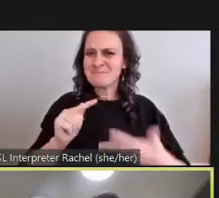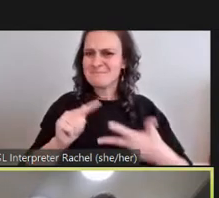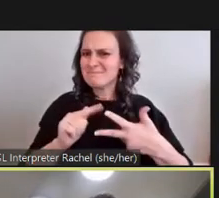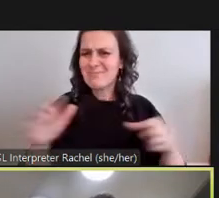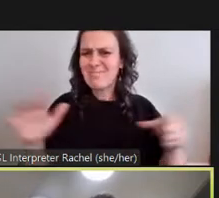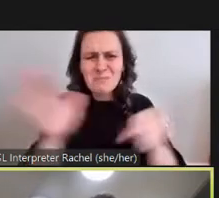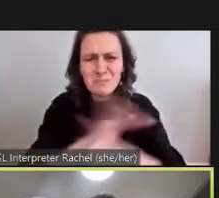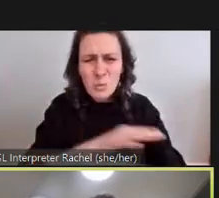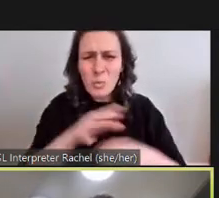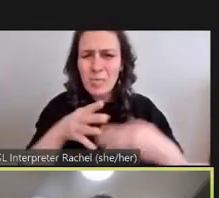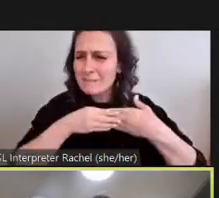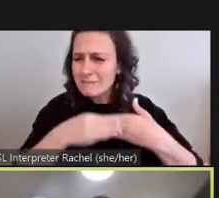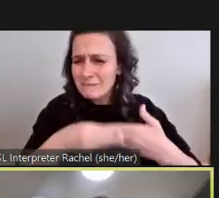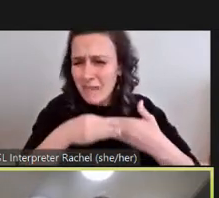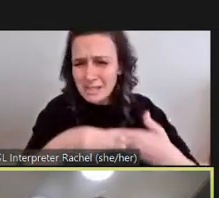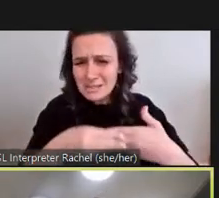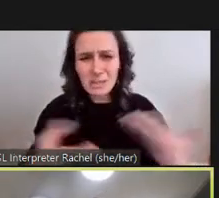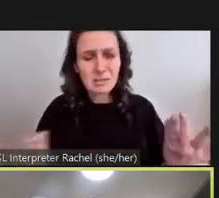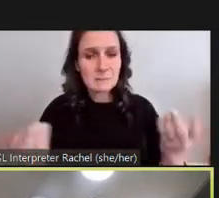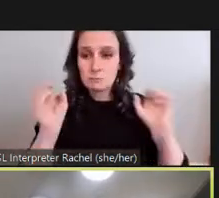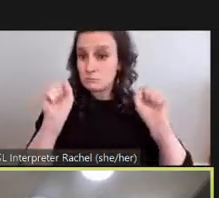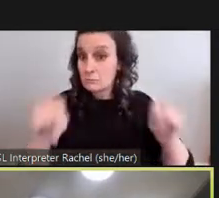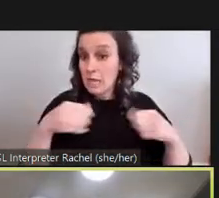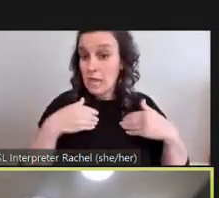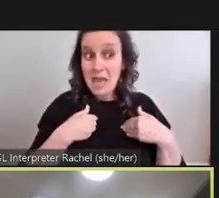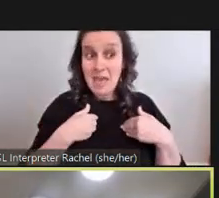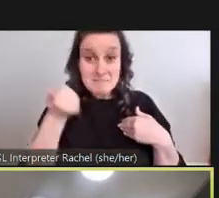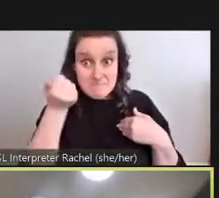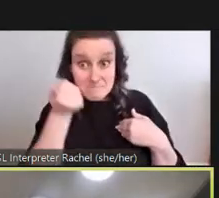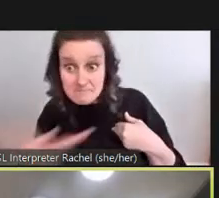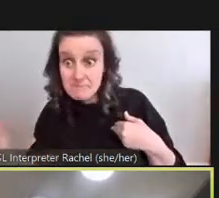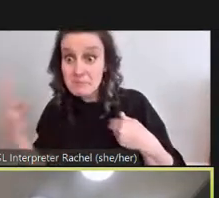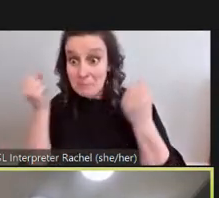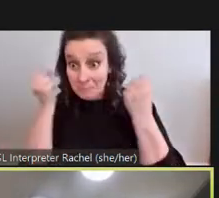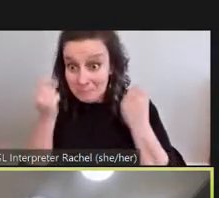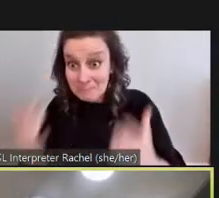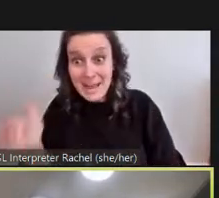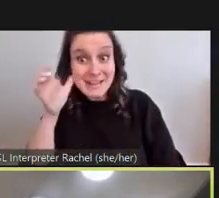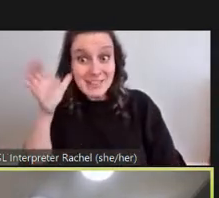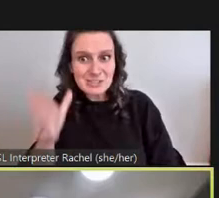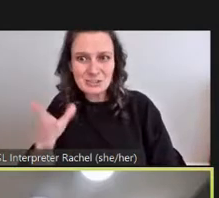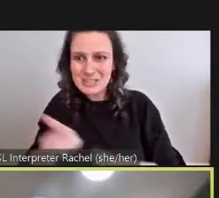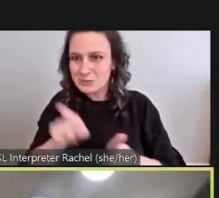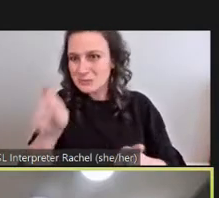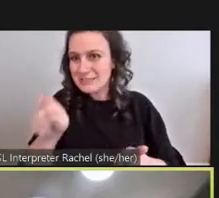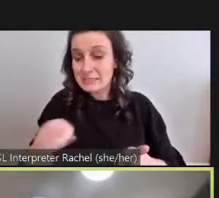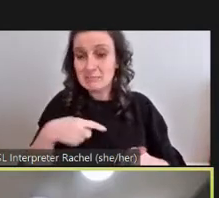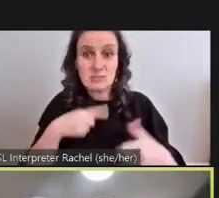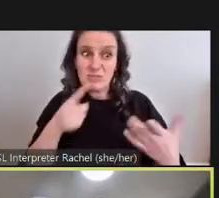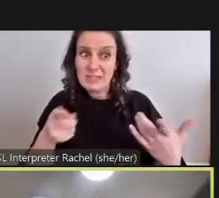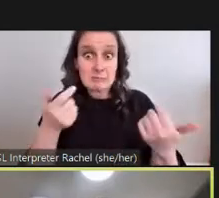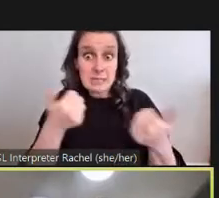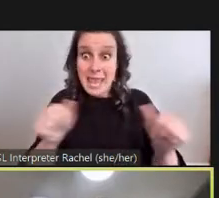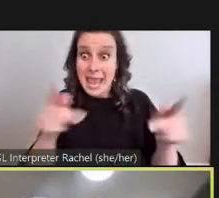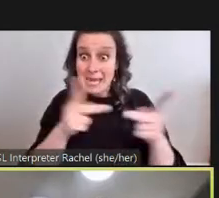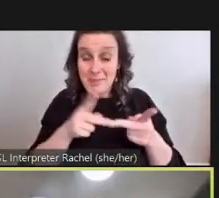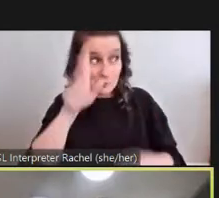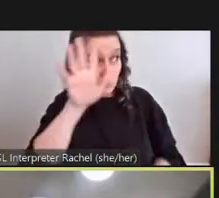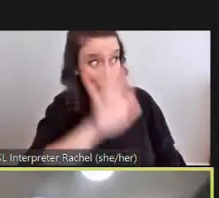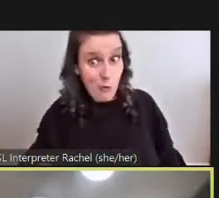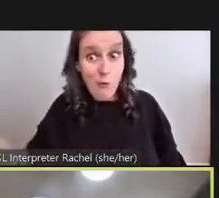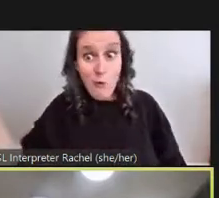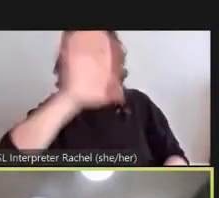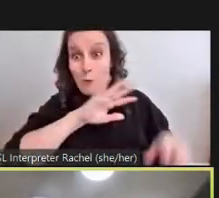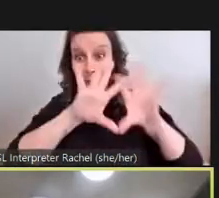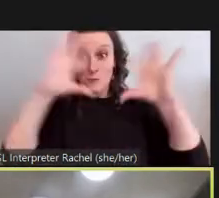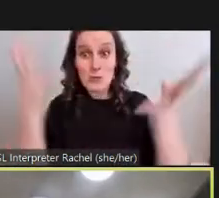it's completely flexible. You can have as many listeners as you need, basically anywhere in the world.